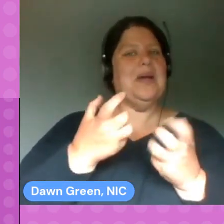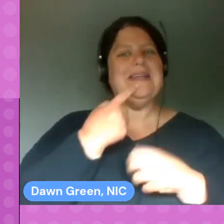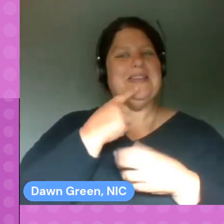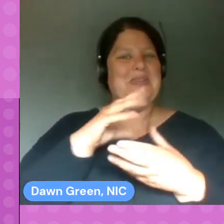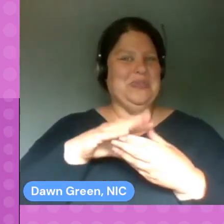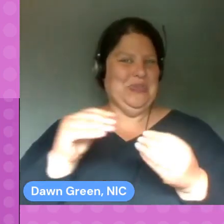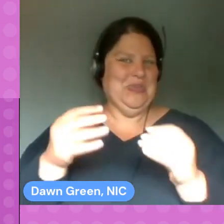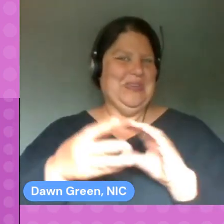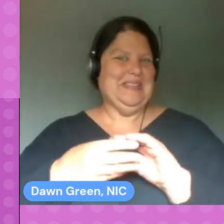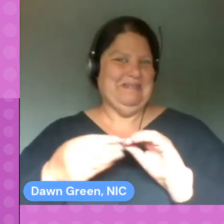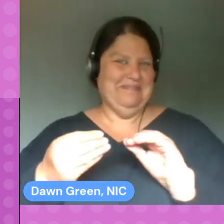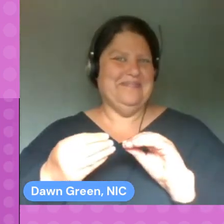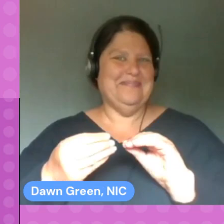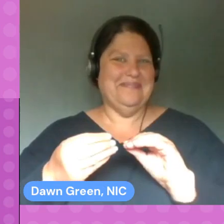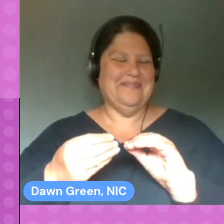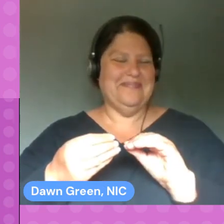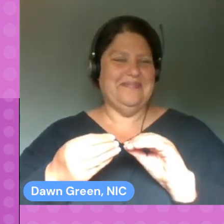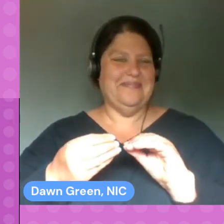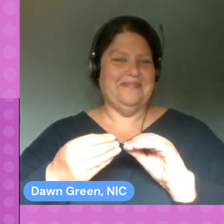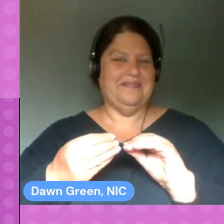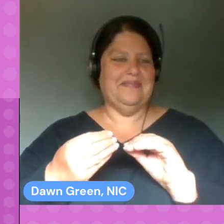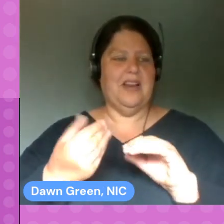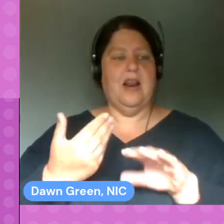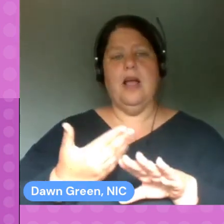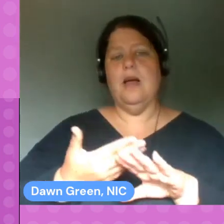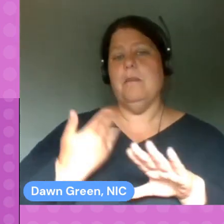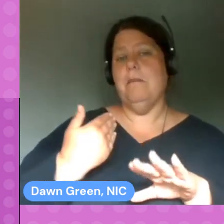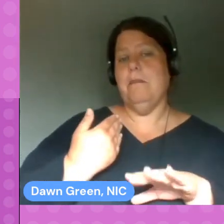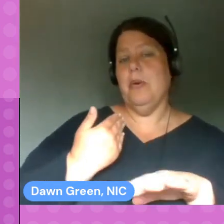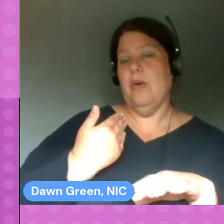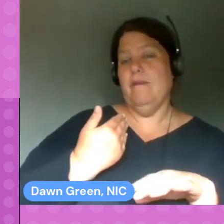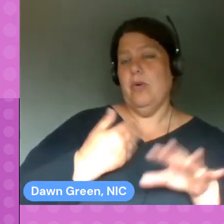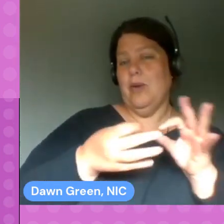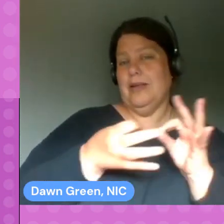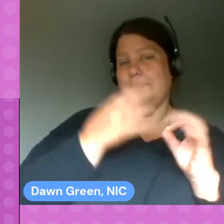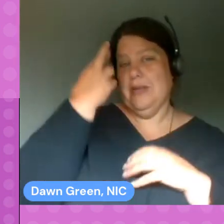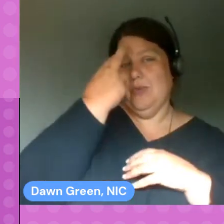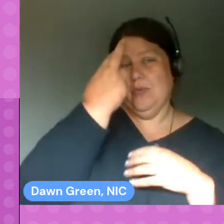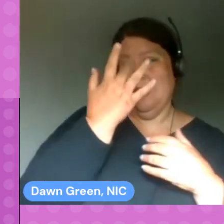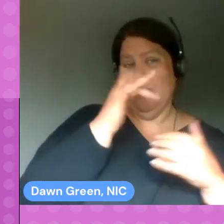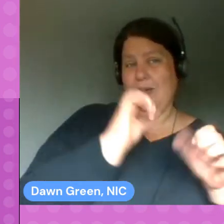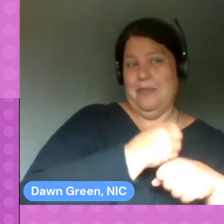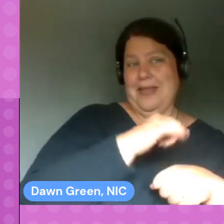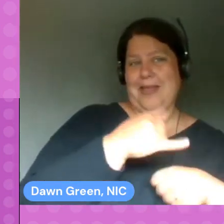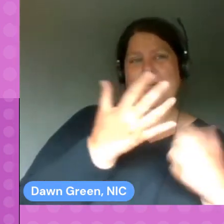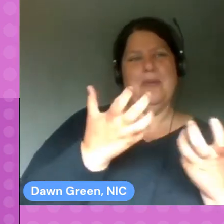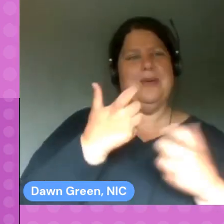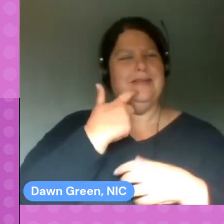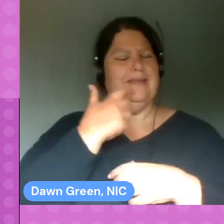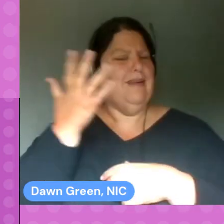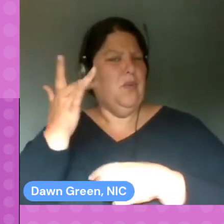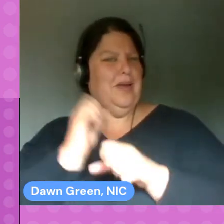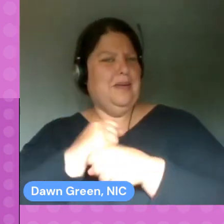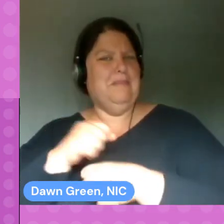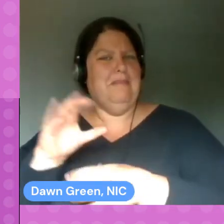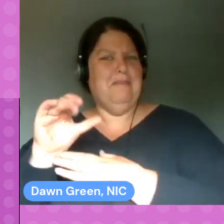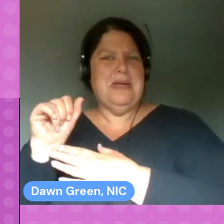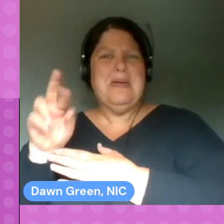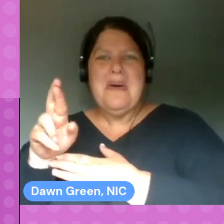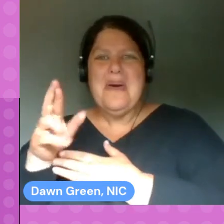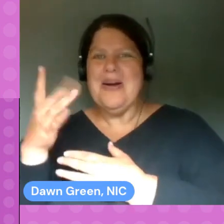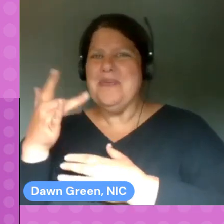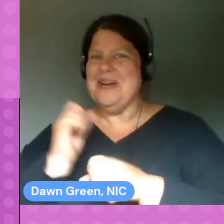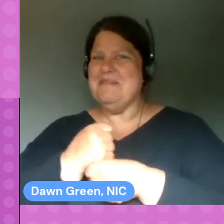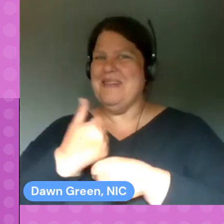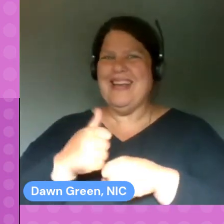story and say, before we say why we made this interface, I just want to say, why make a car? Why make anything?